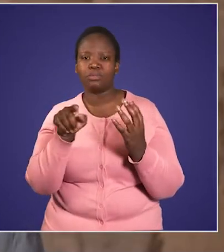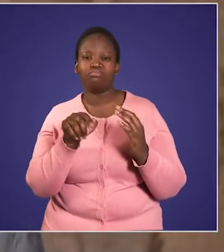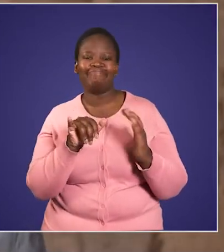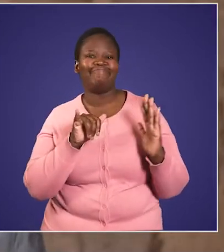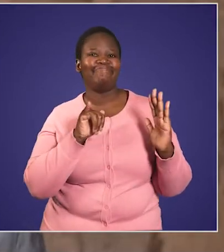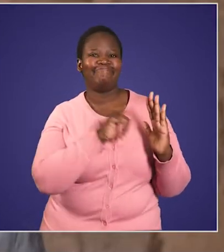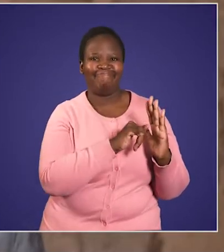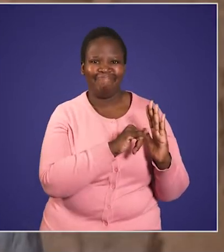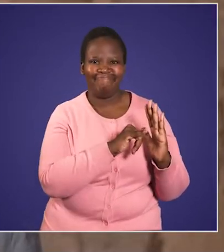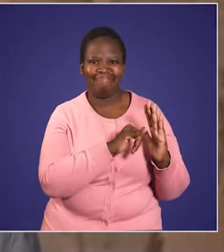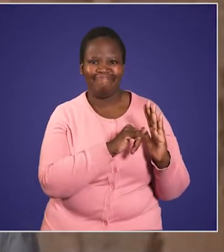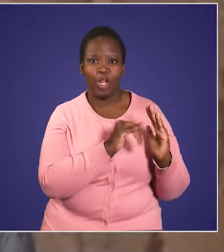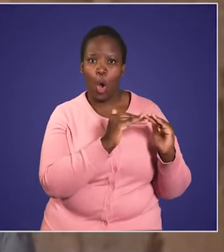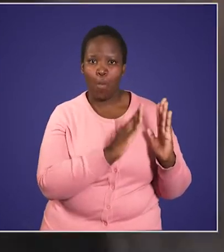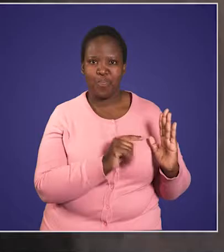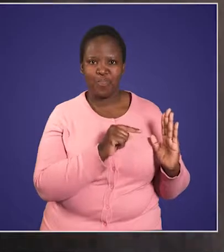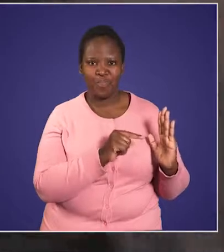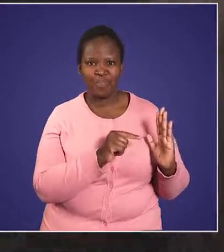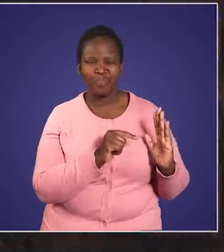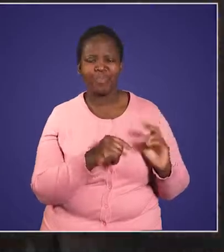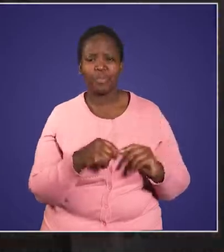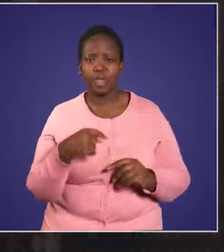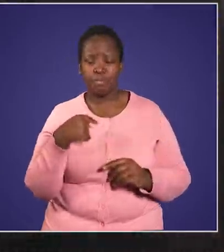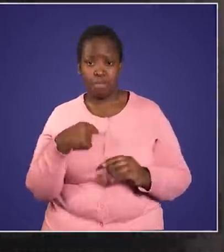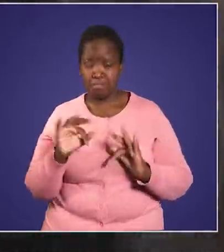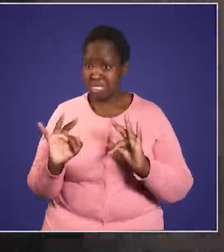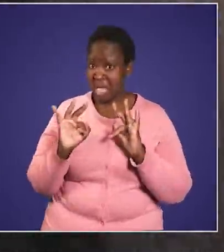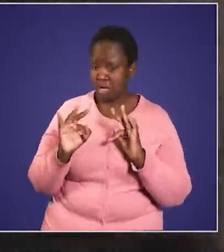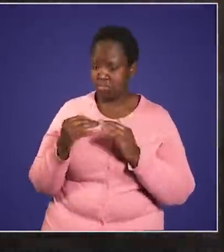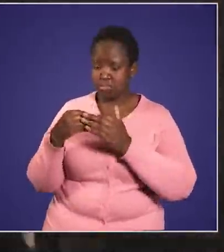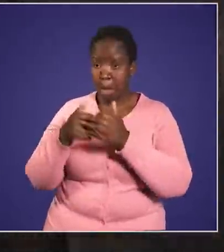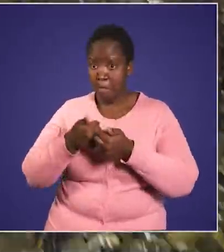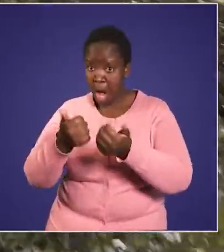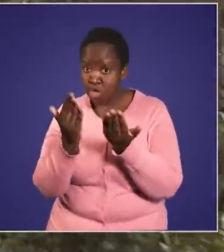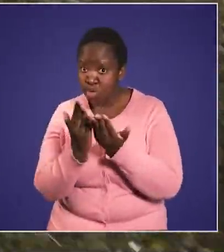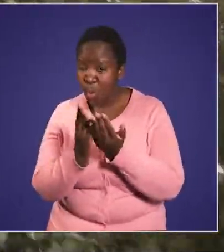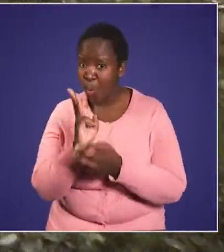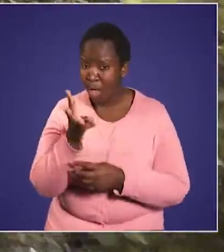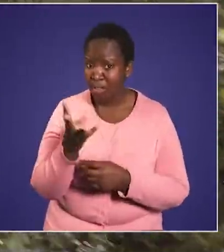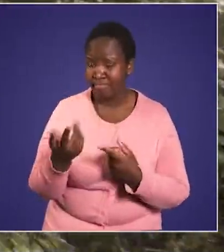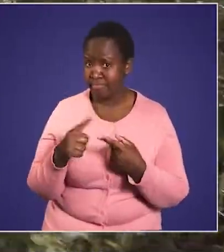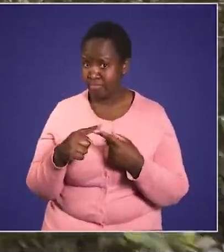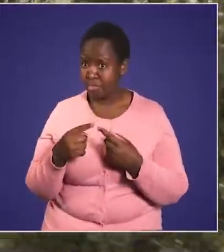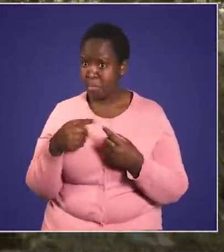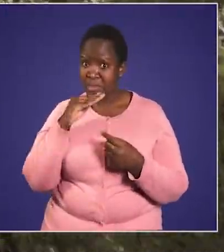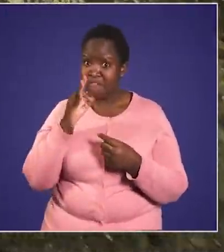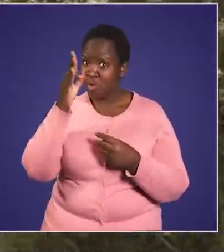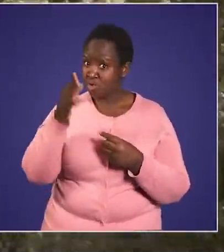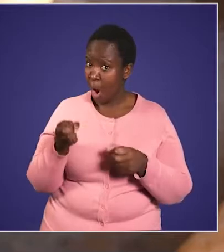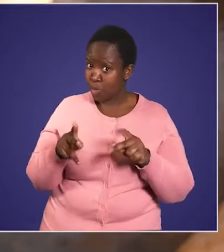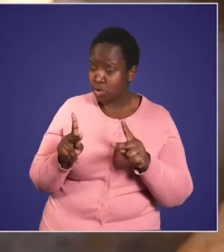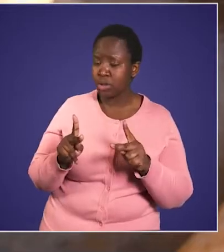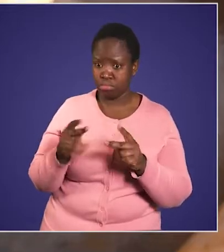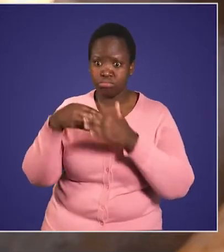of scared maybe I won't go back to school, or will I ever have that chance to go back to school?